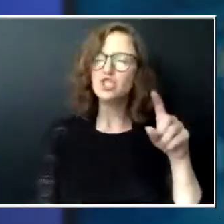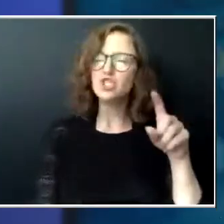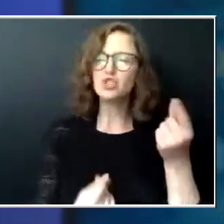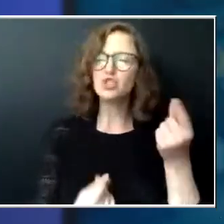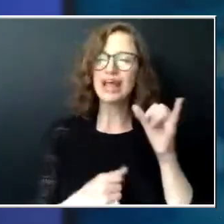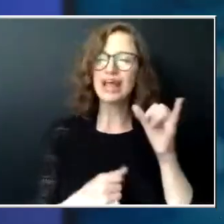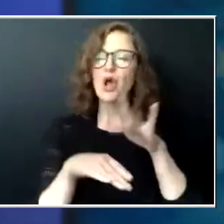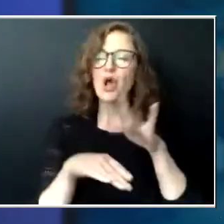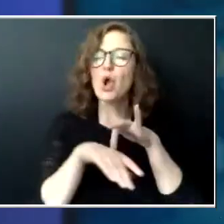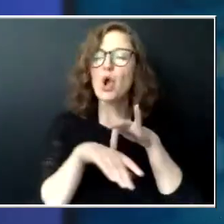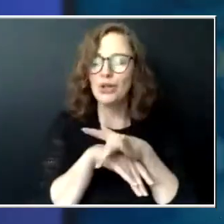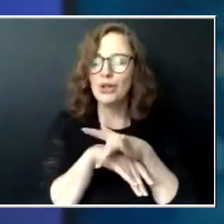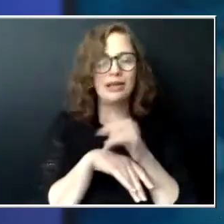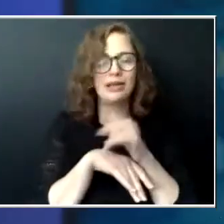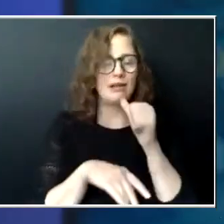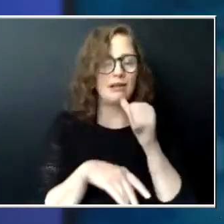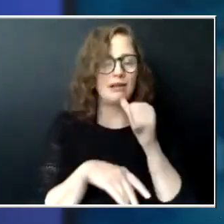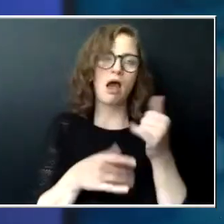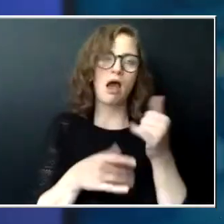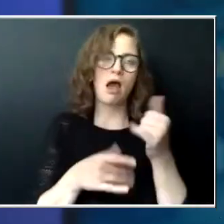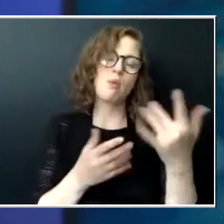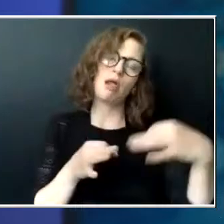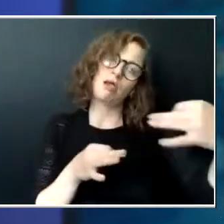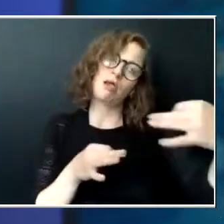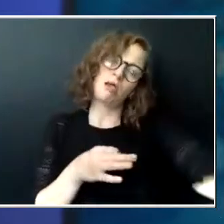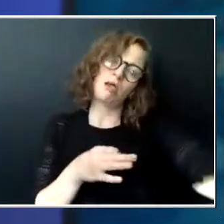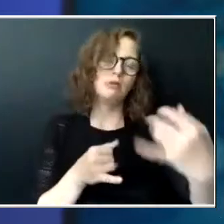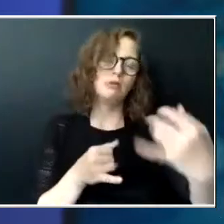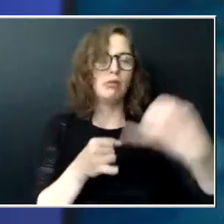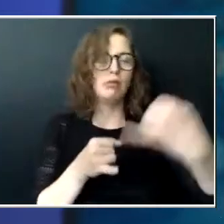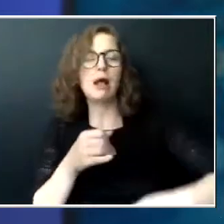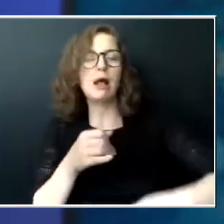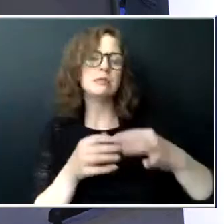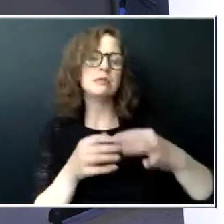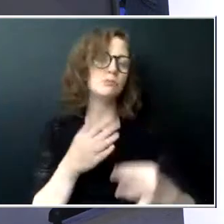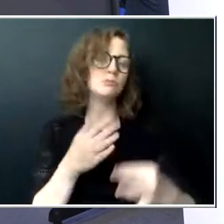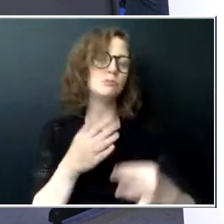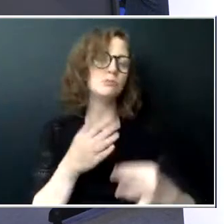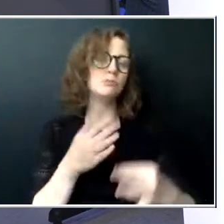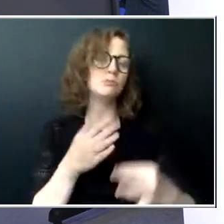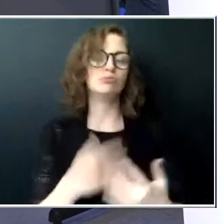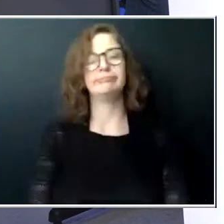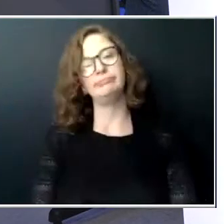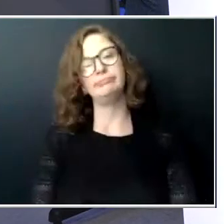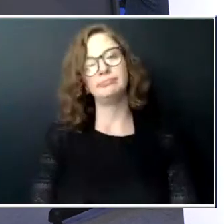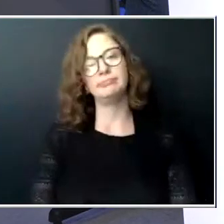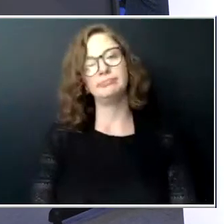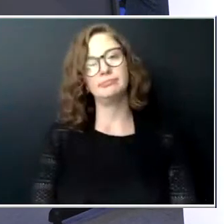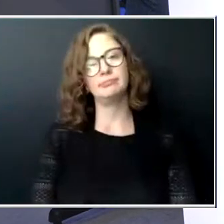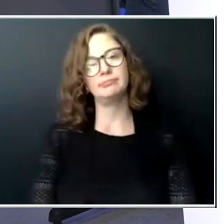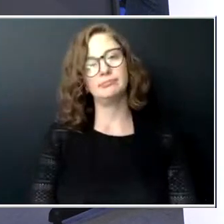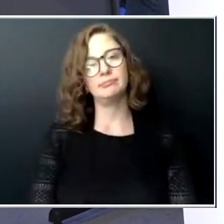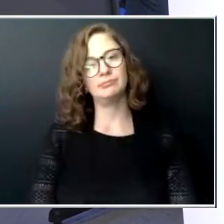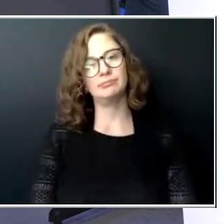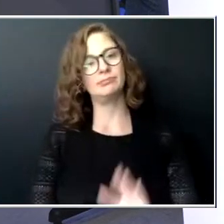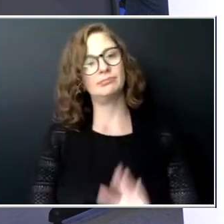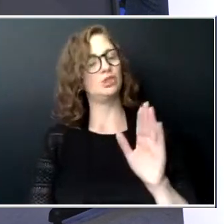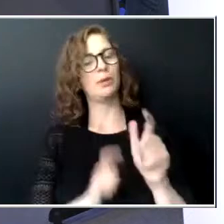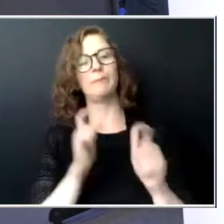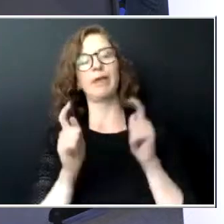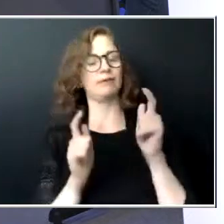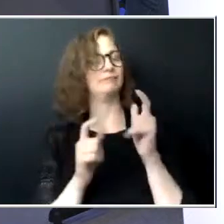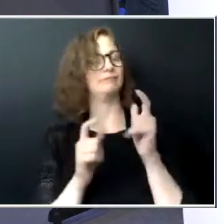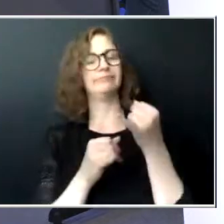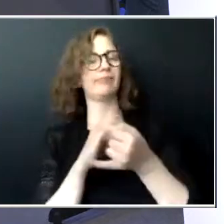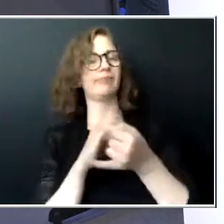out are they eligible for it. What's the big takeaway from our conversation today? So our